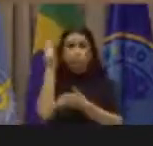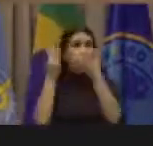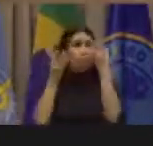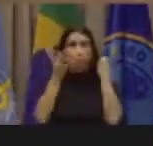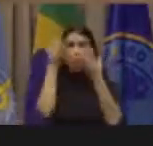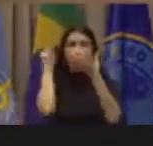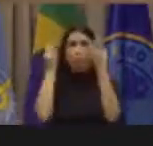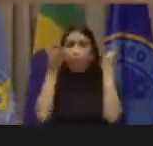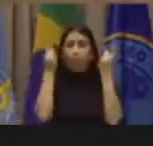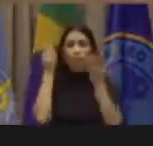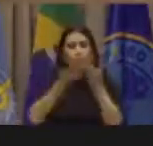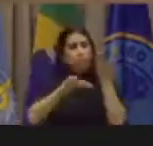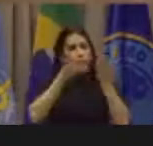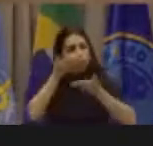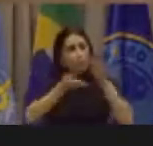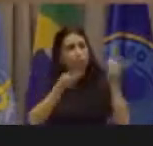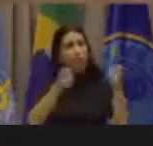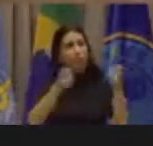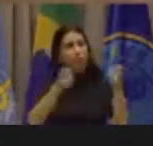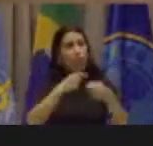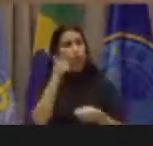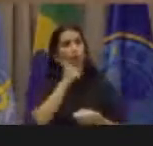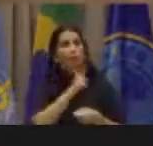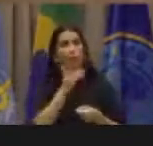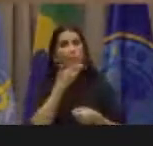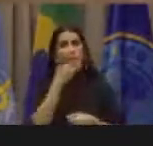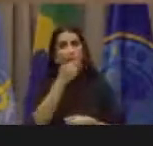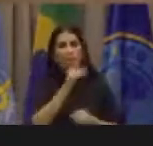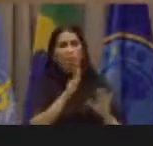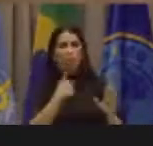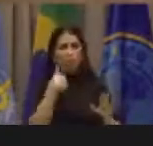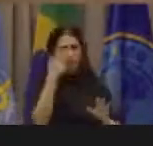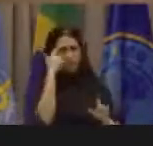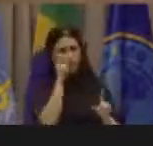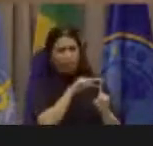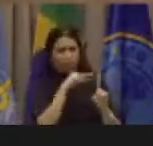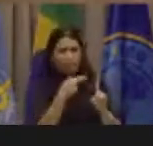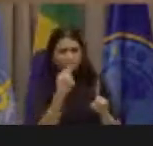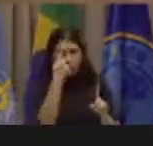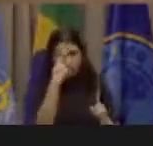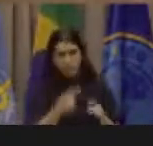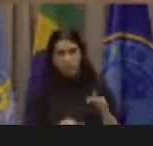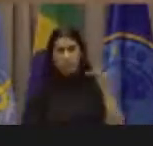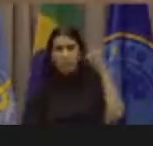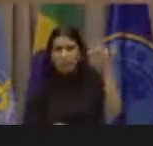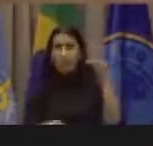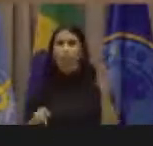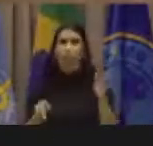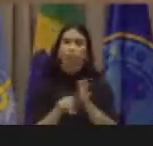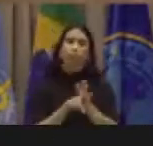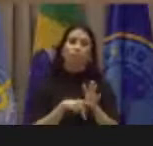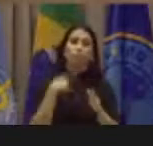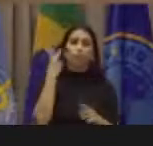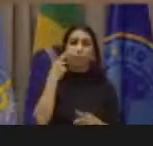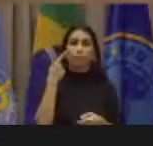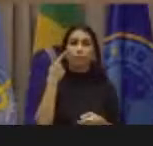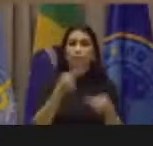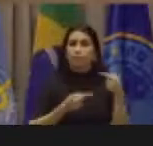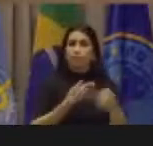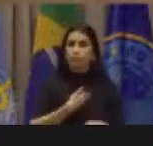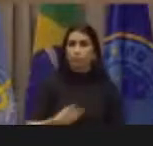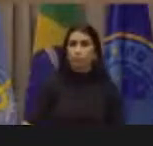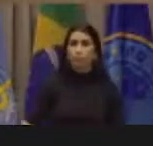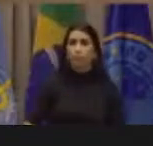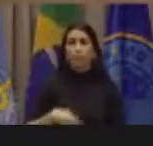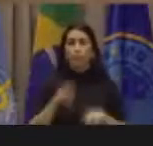then so the answer is take her to a psychologist, and that helped her. So when we think about future and public policy, looking at